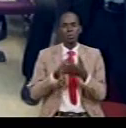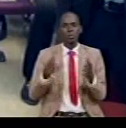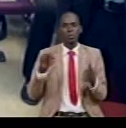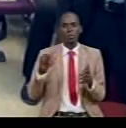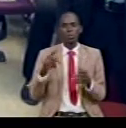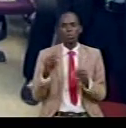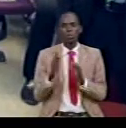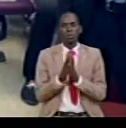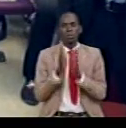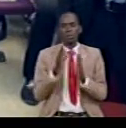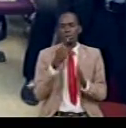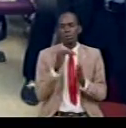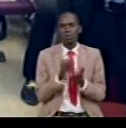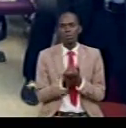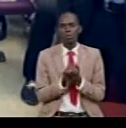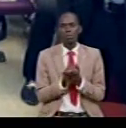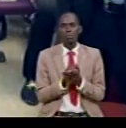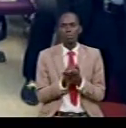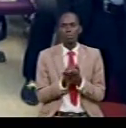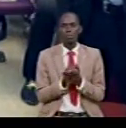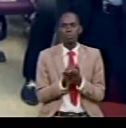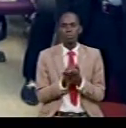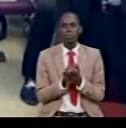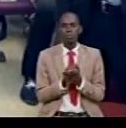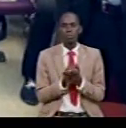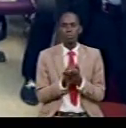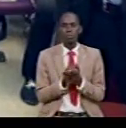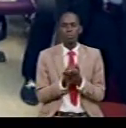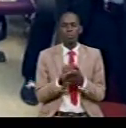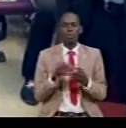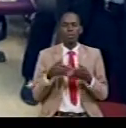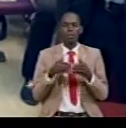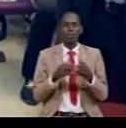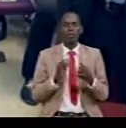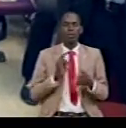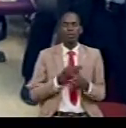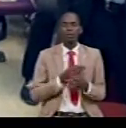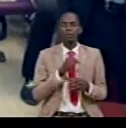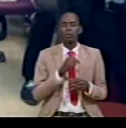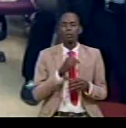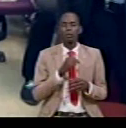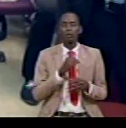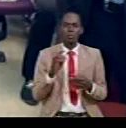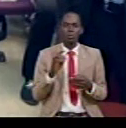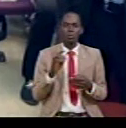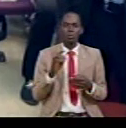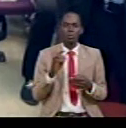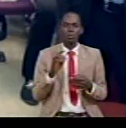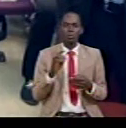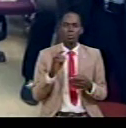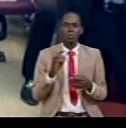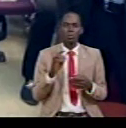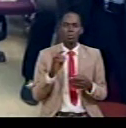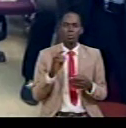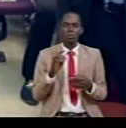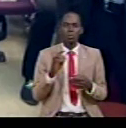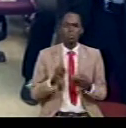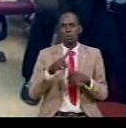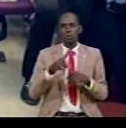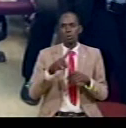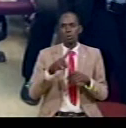said, Jesus himself said, lead us not into temptation. So my question is this,